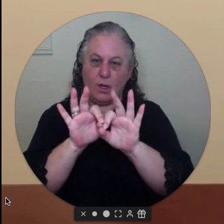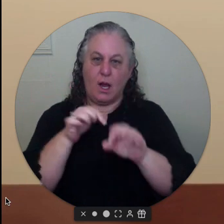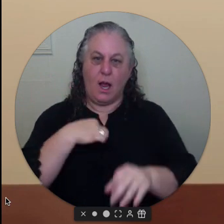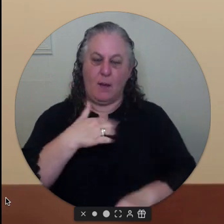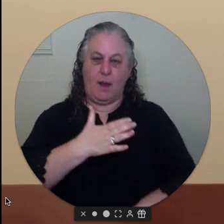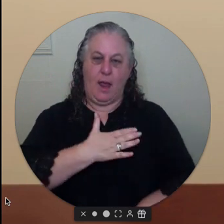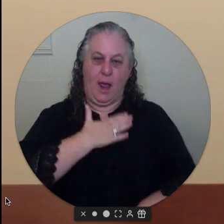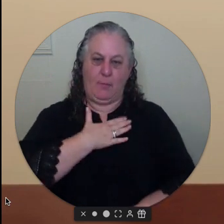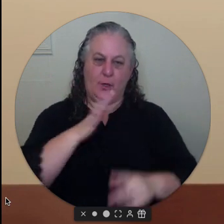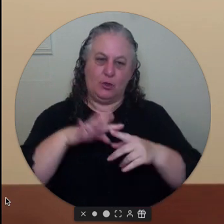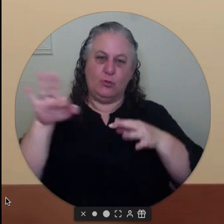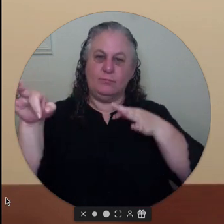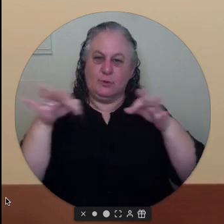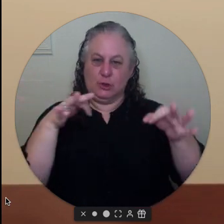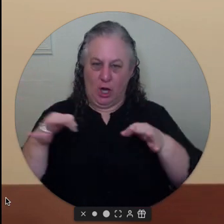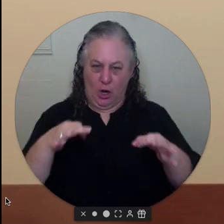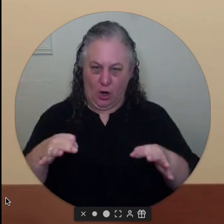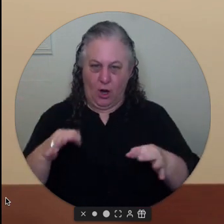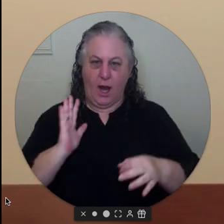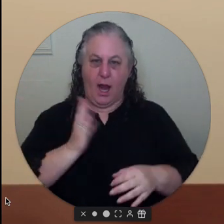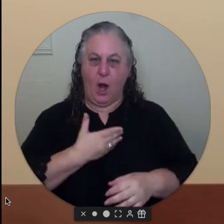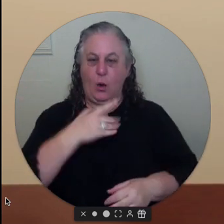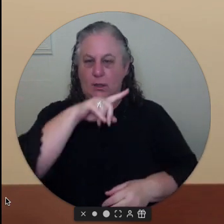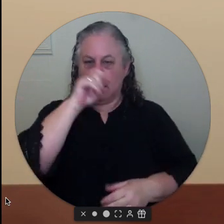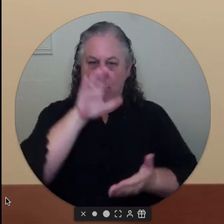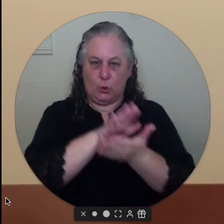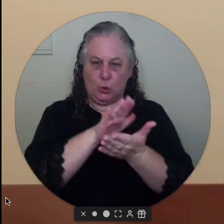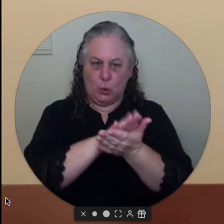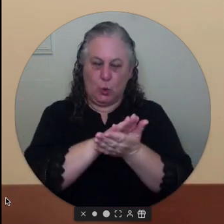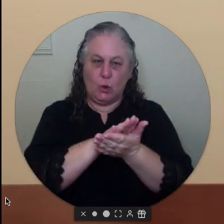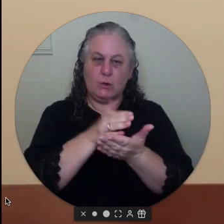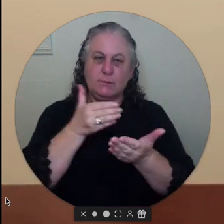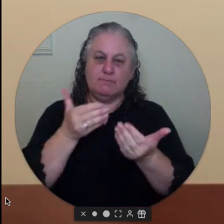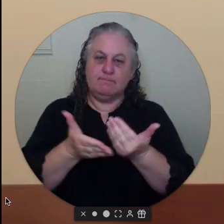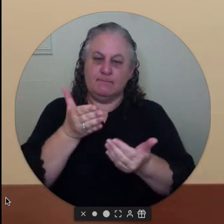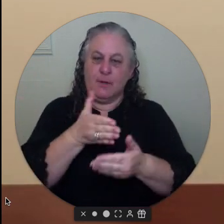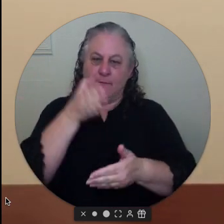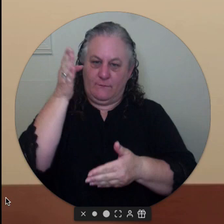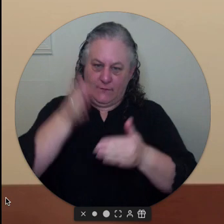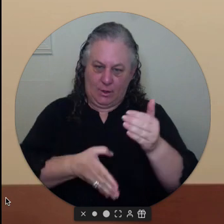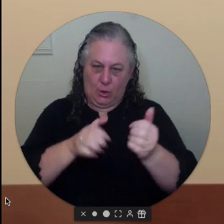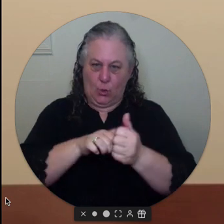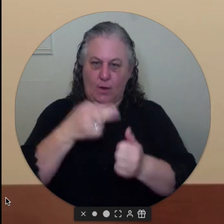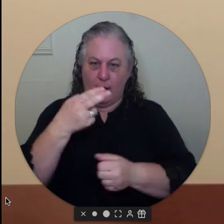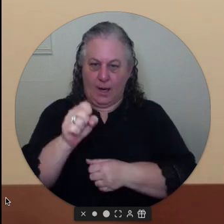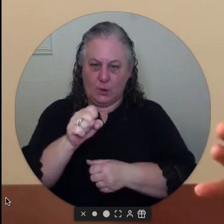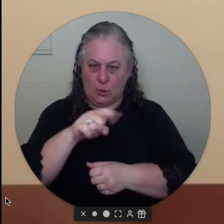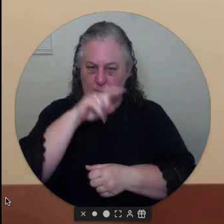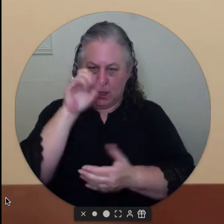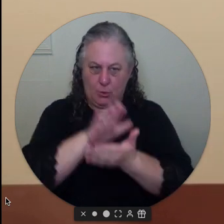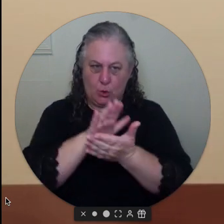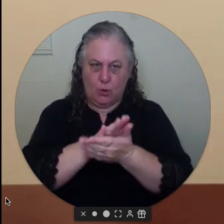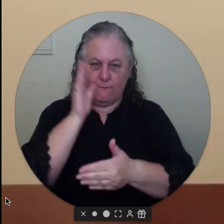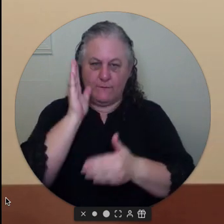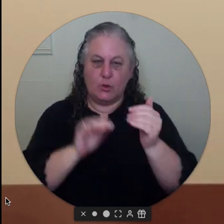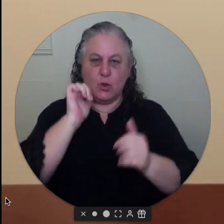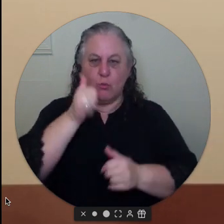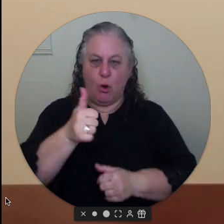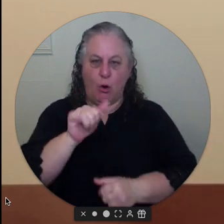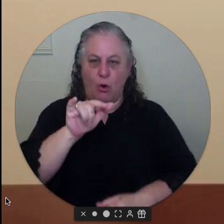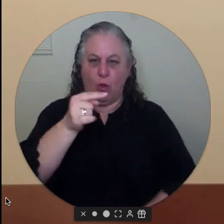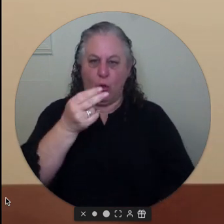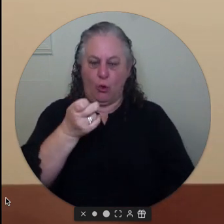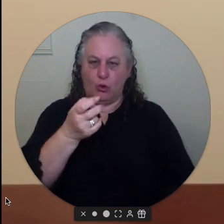happy to share that our summer schools are wrapping up this week with our high school summer school ending tomorrow on Thursday the